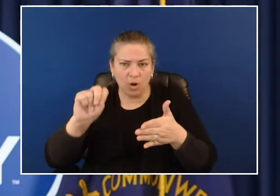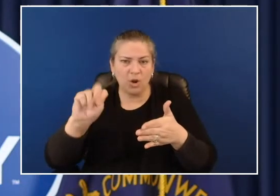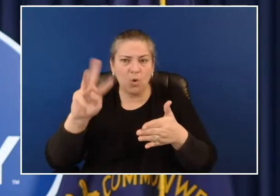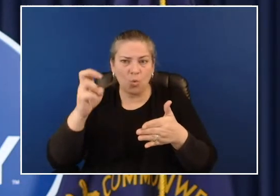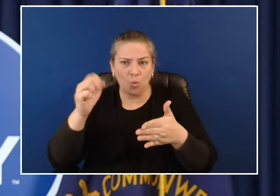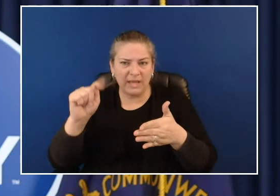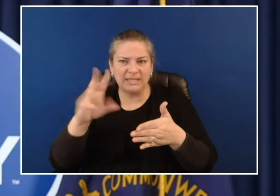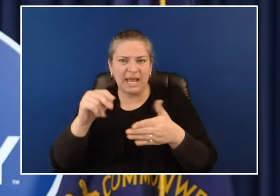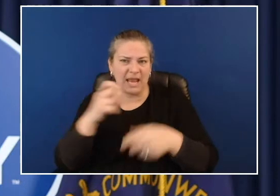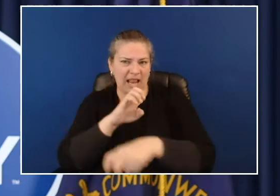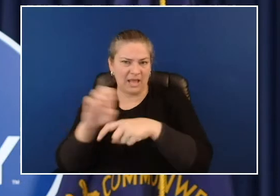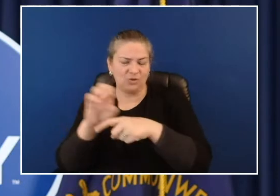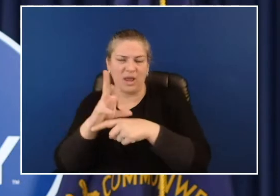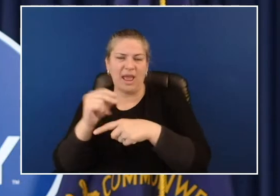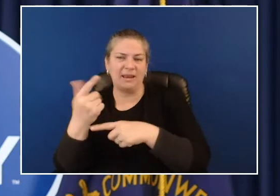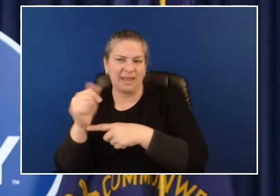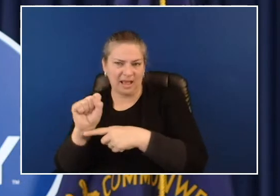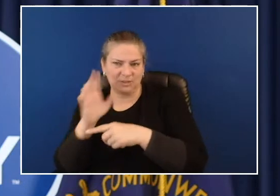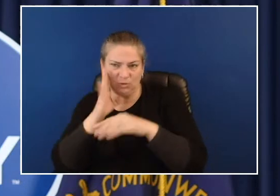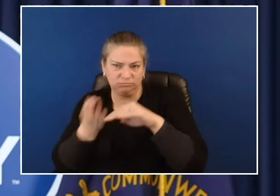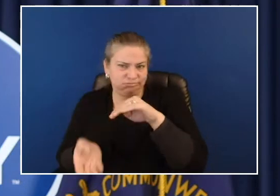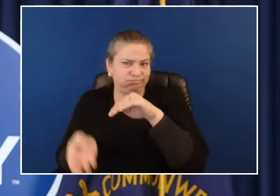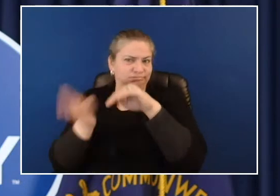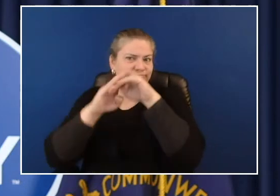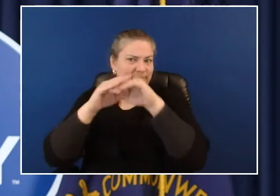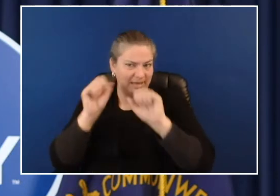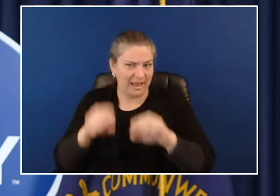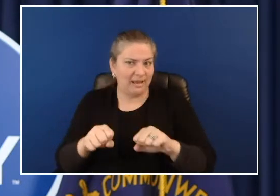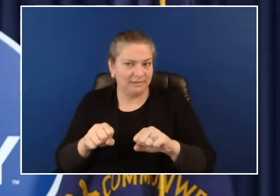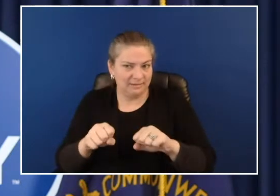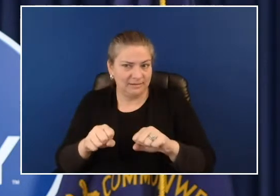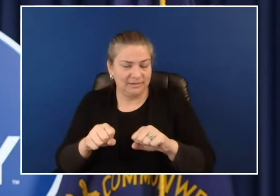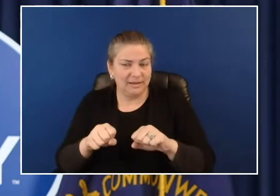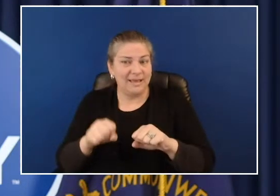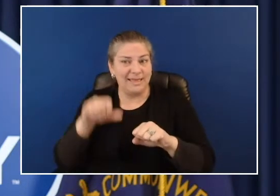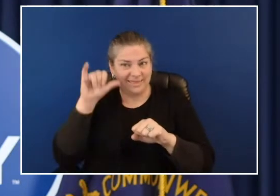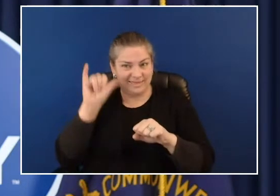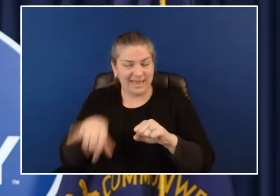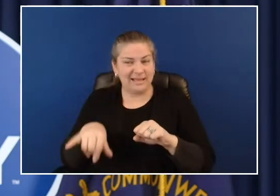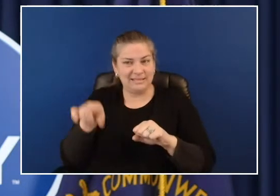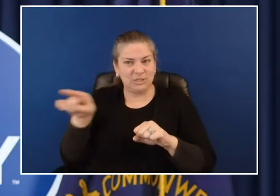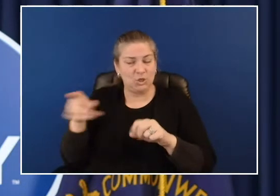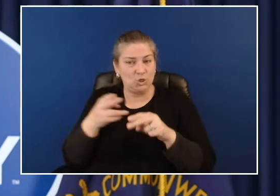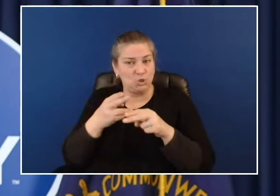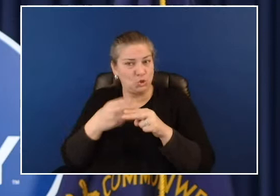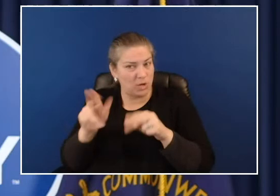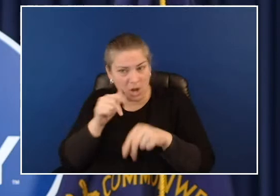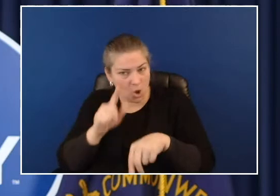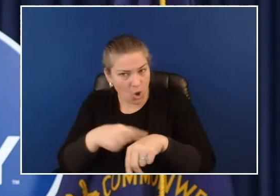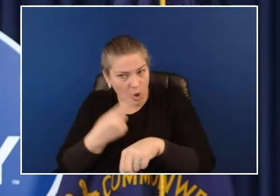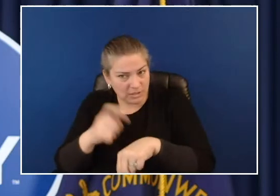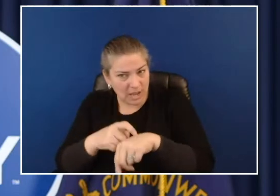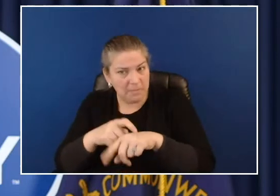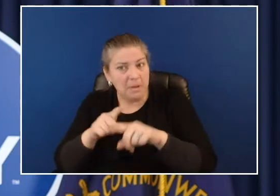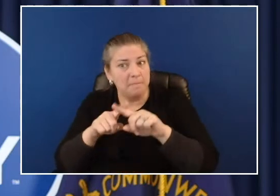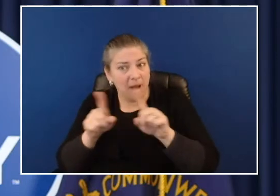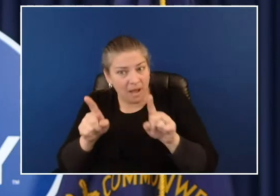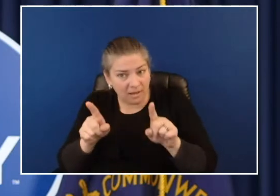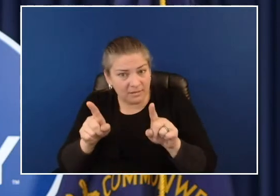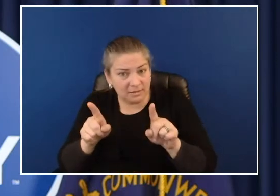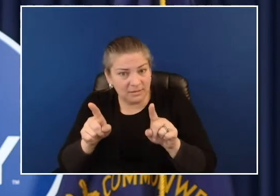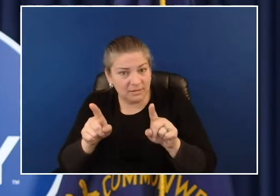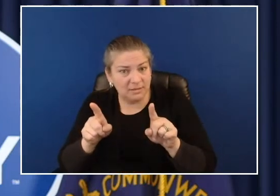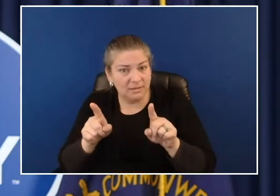and gasoline. While this would likely be short term, certainly actions